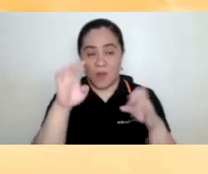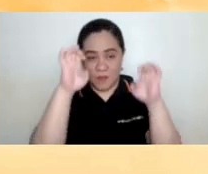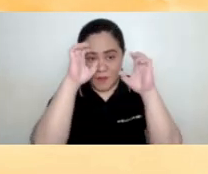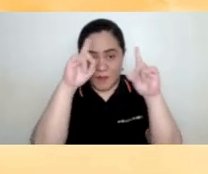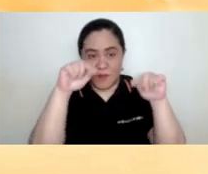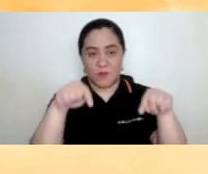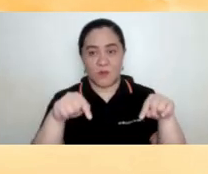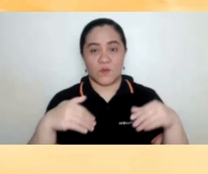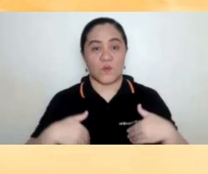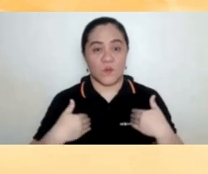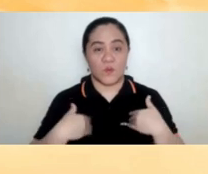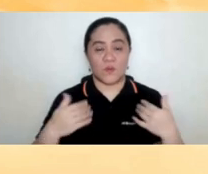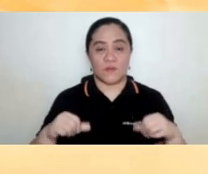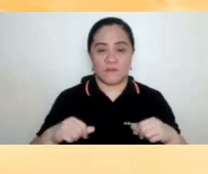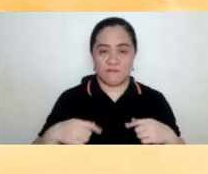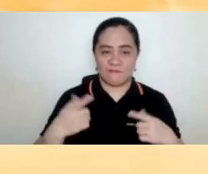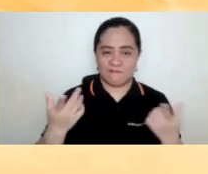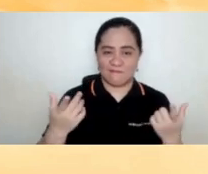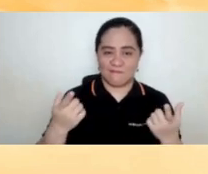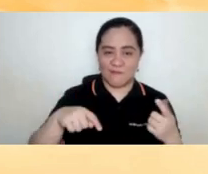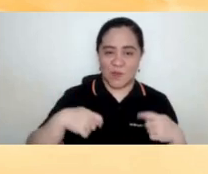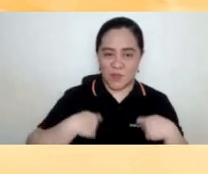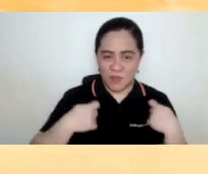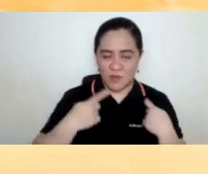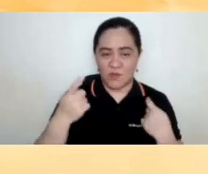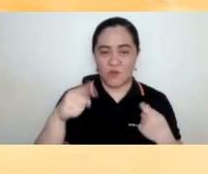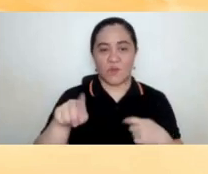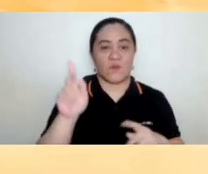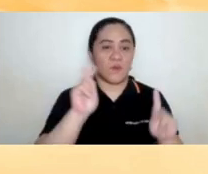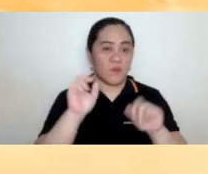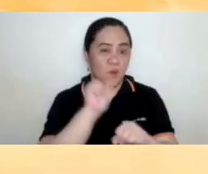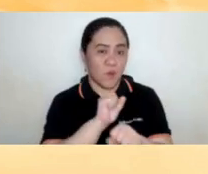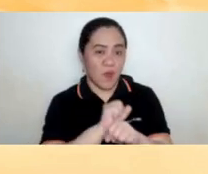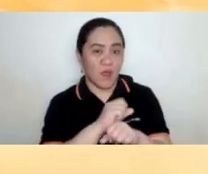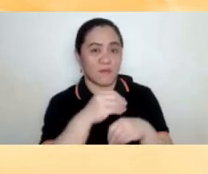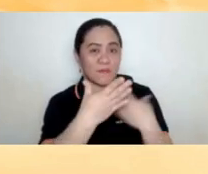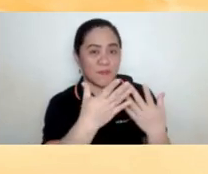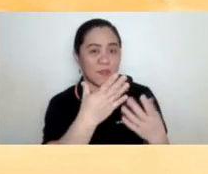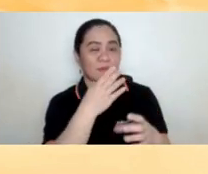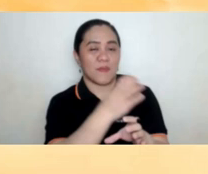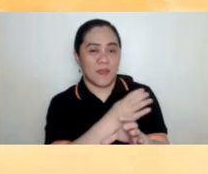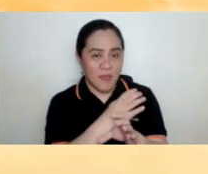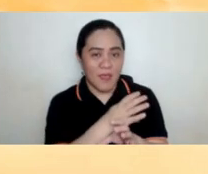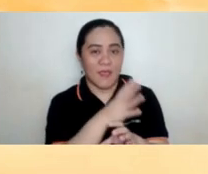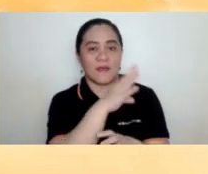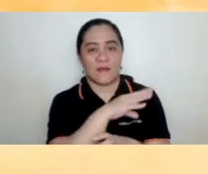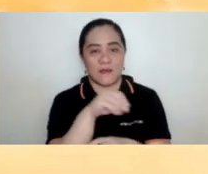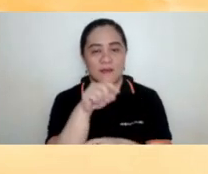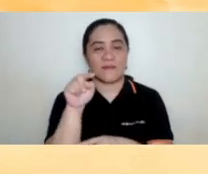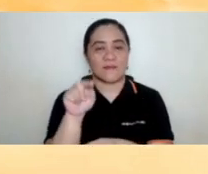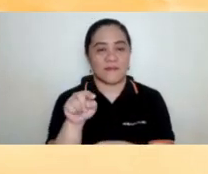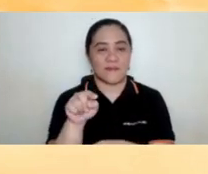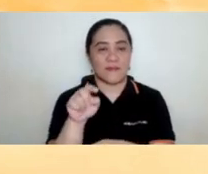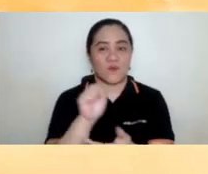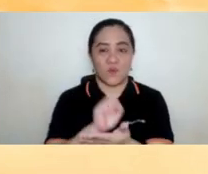youth workers, our educators, healthcare providers, and caregivers on the importance of identifying